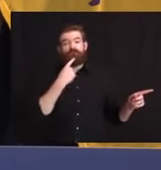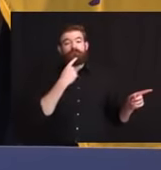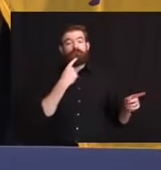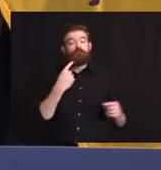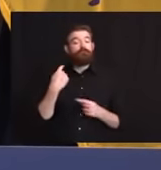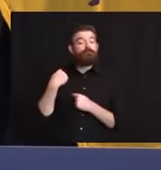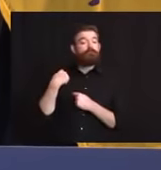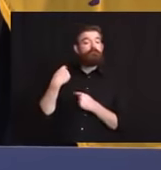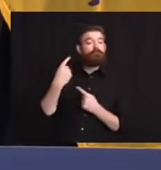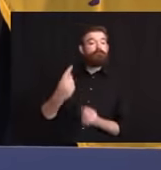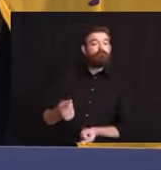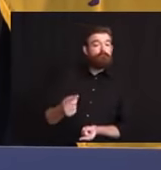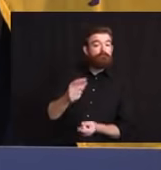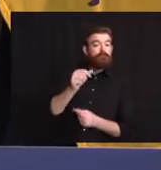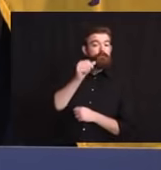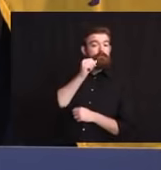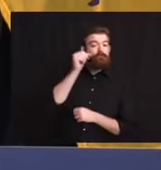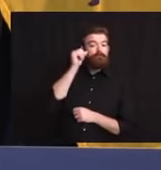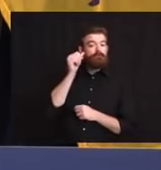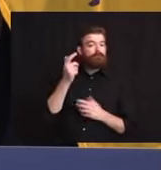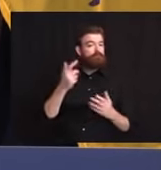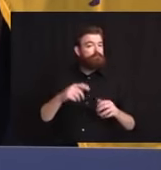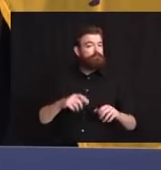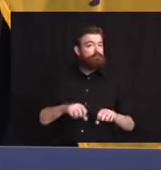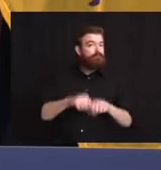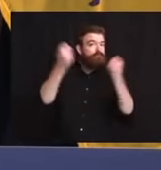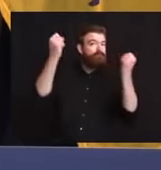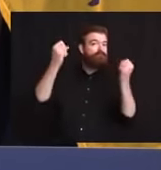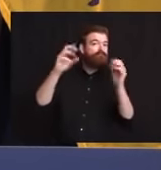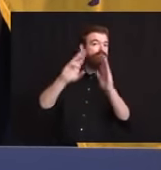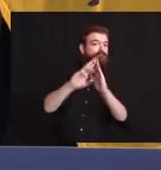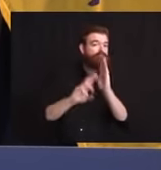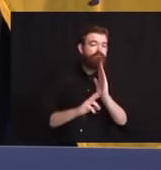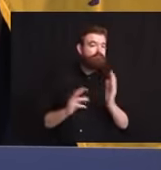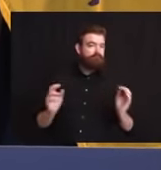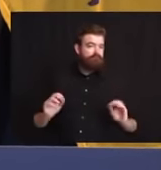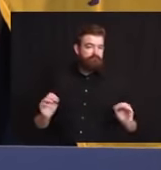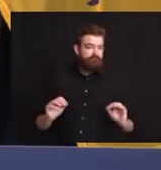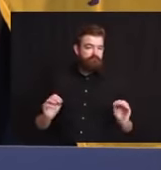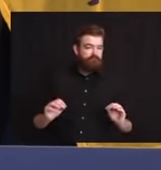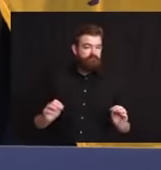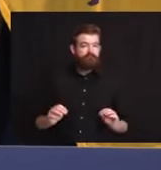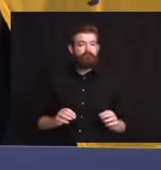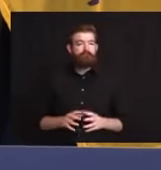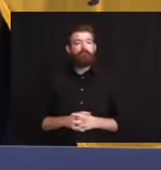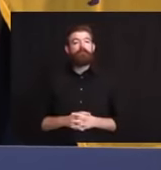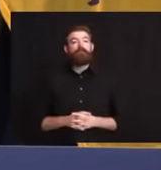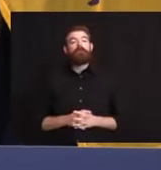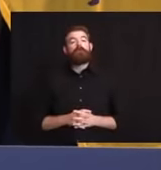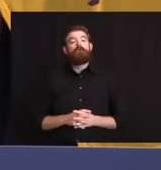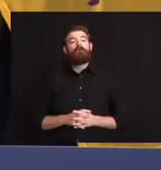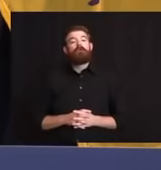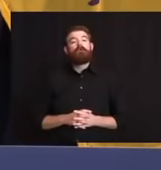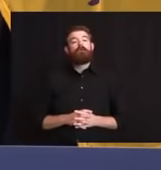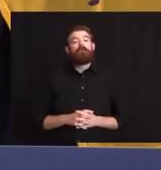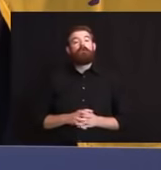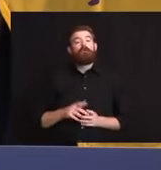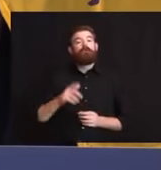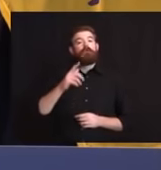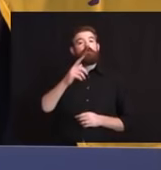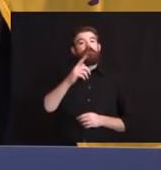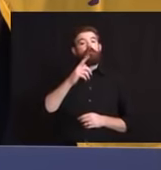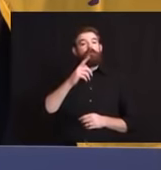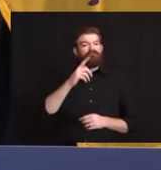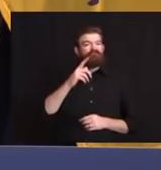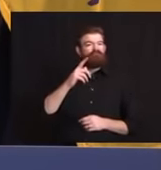compliance issue of note. Our forest fighters are still out there. Oh, thank you. Do this